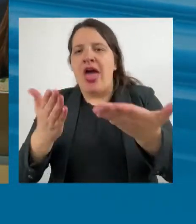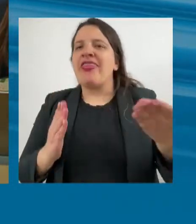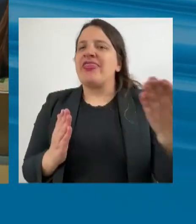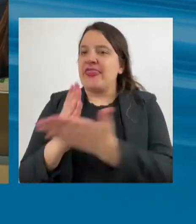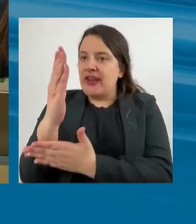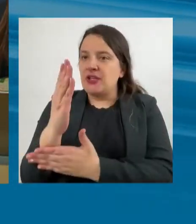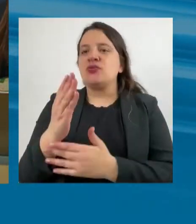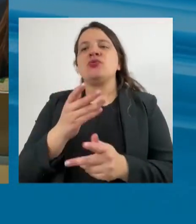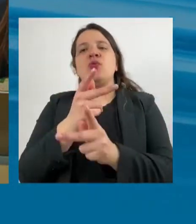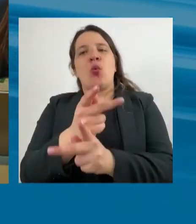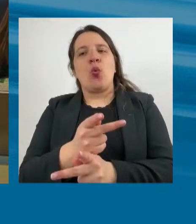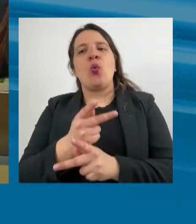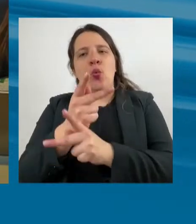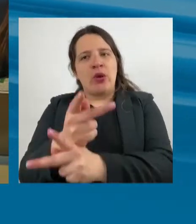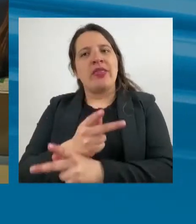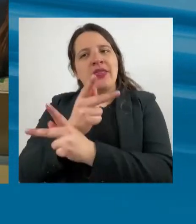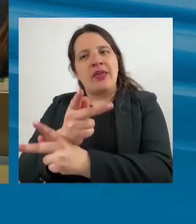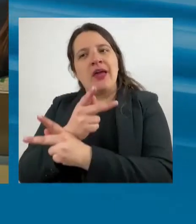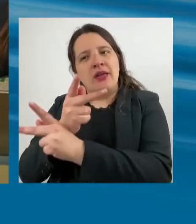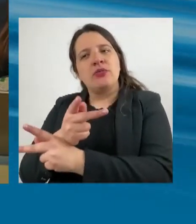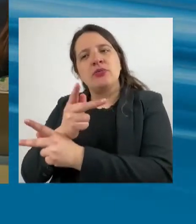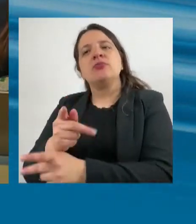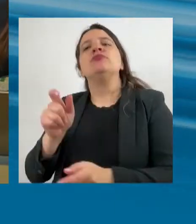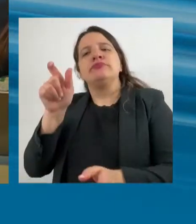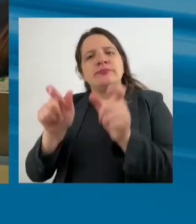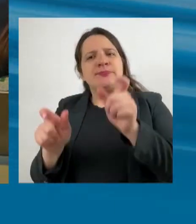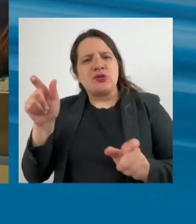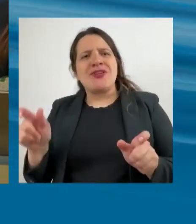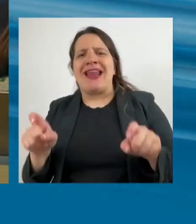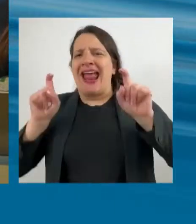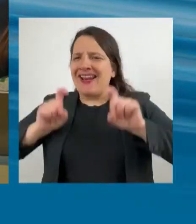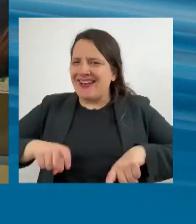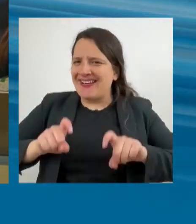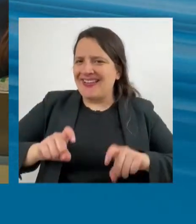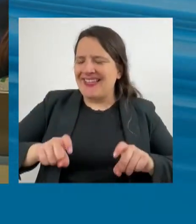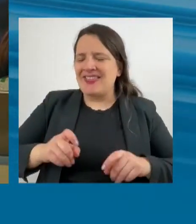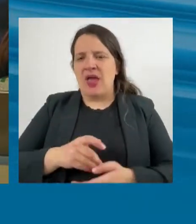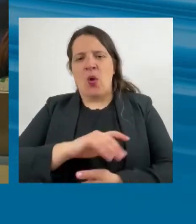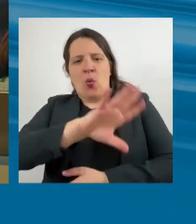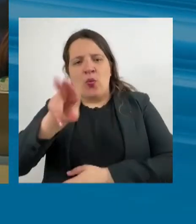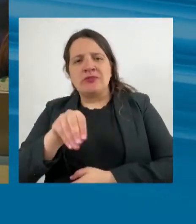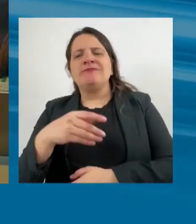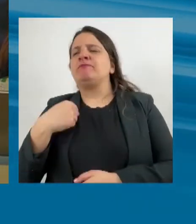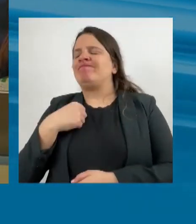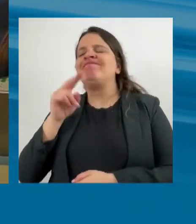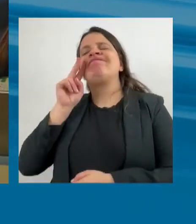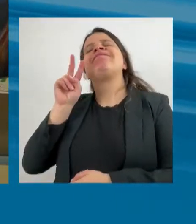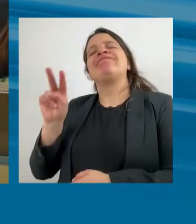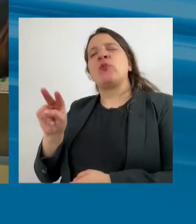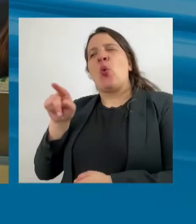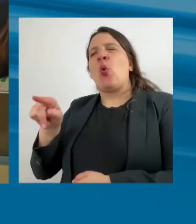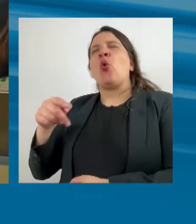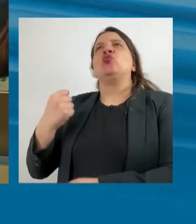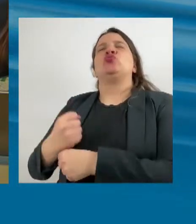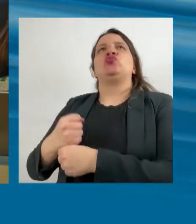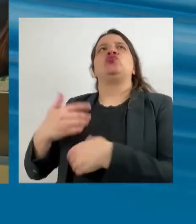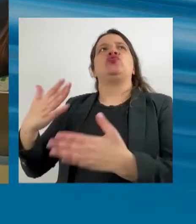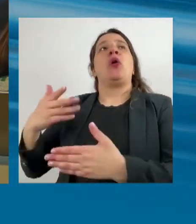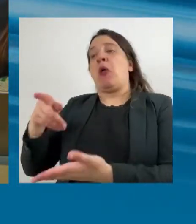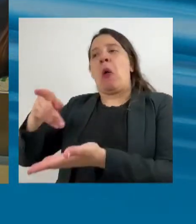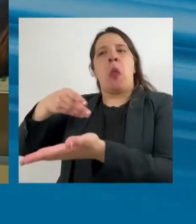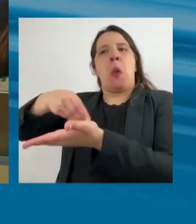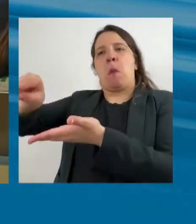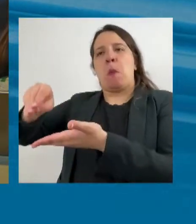can guarantee the right to be taken care of to all people who need that, and recognize and